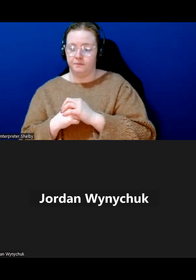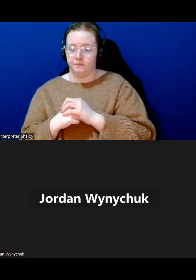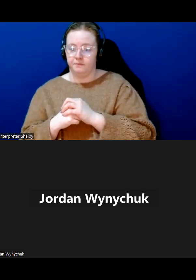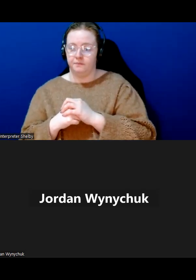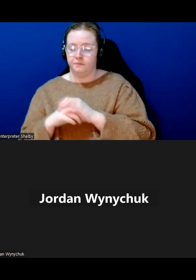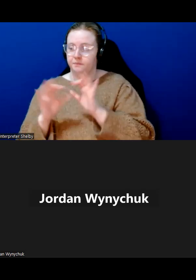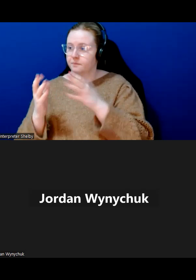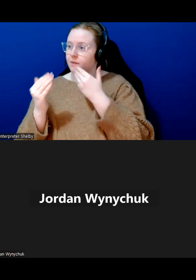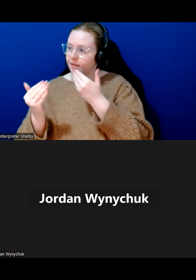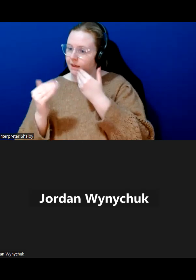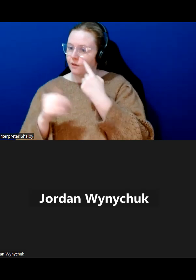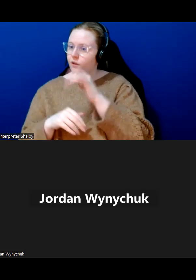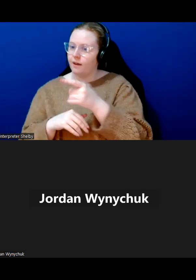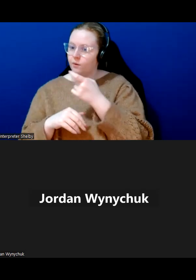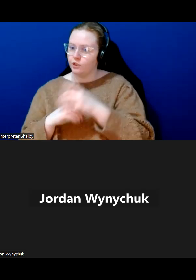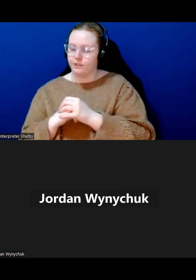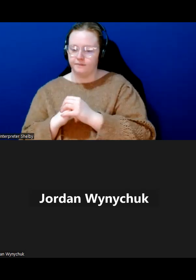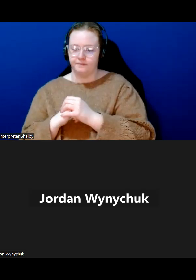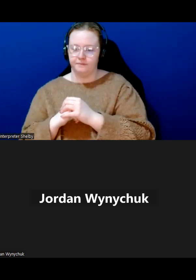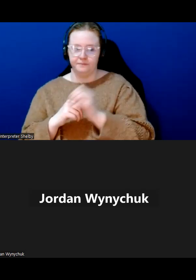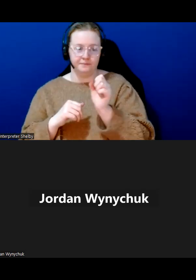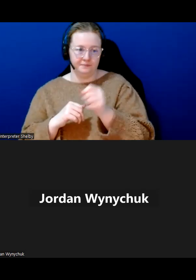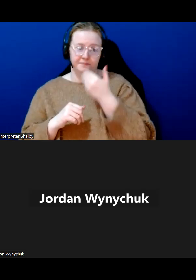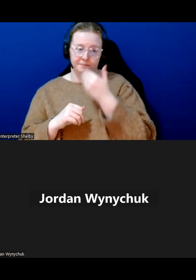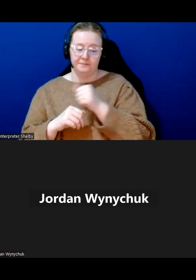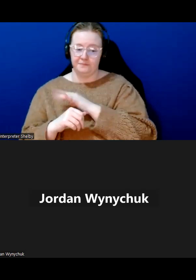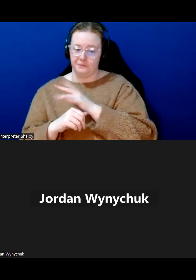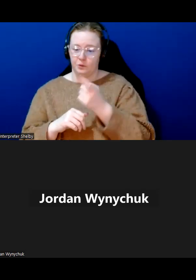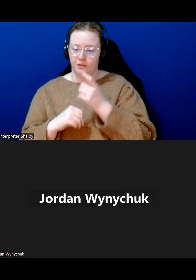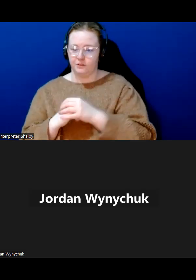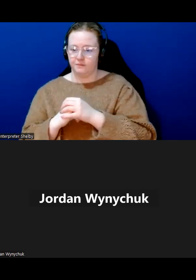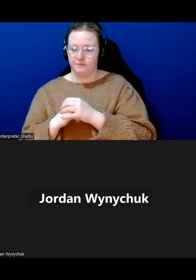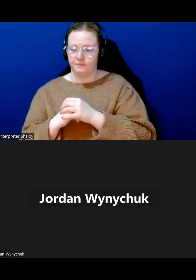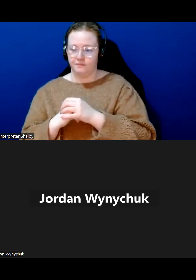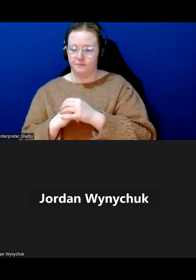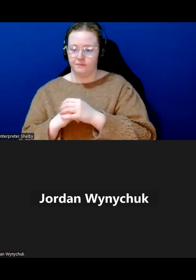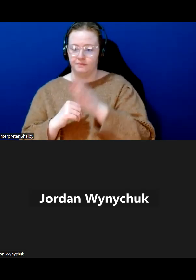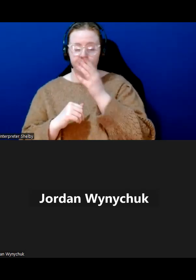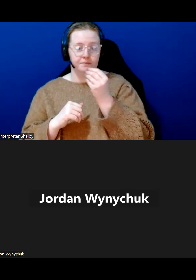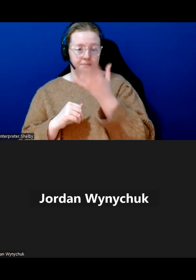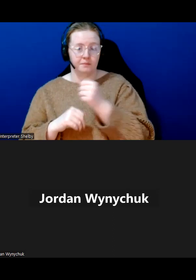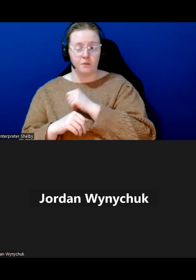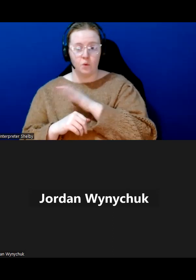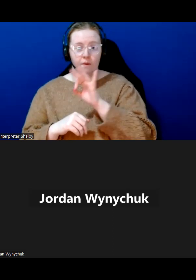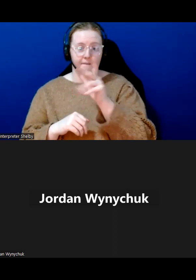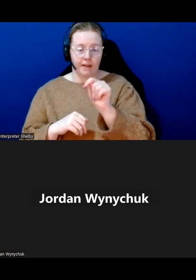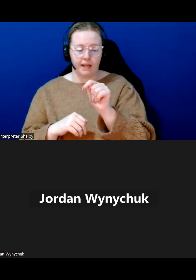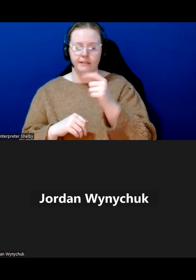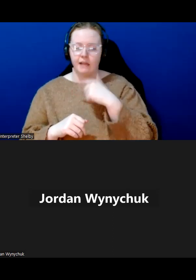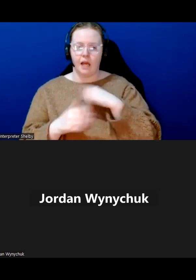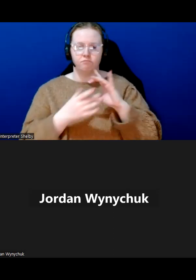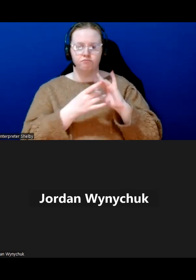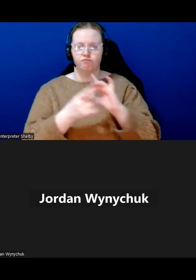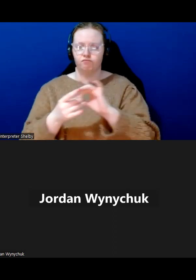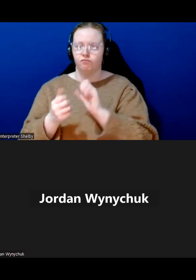Thank you so much for that question. Yeah, it's a very cool one. I'll tell you one really cool fact. I'm connected with a few farmers up